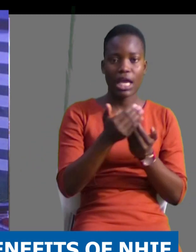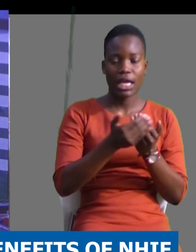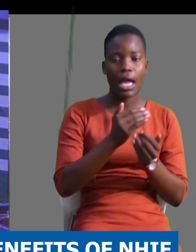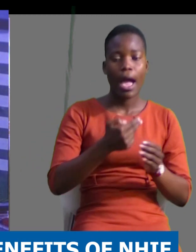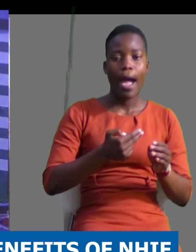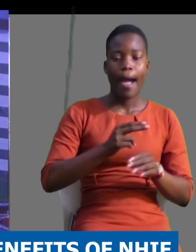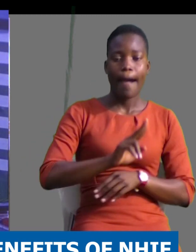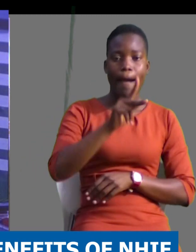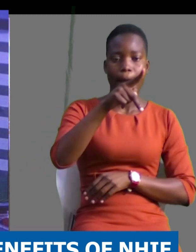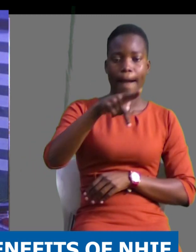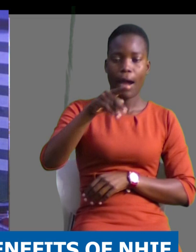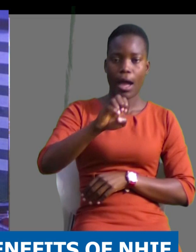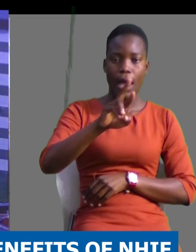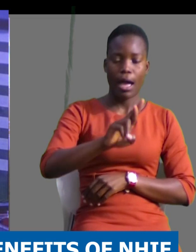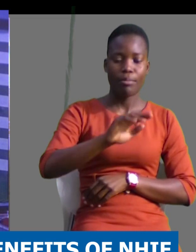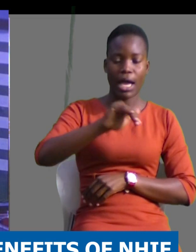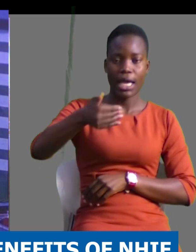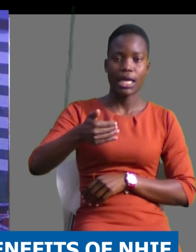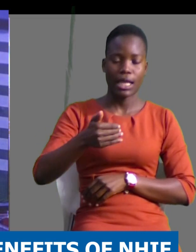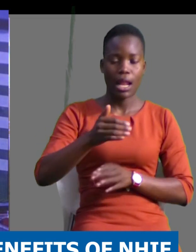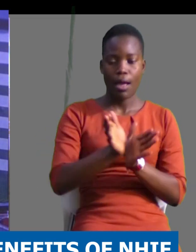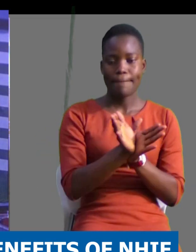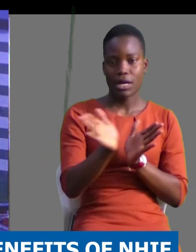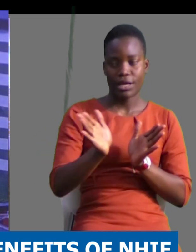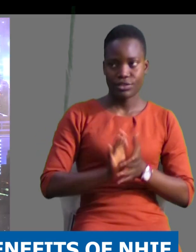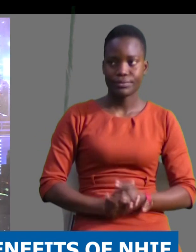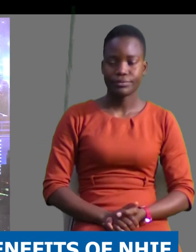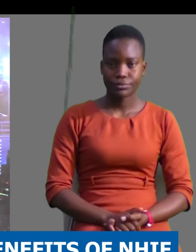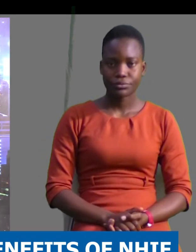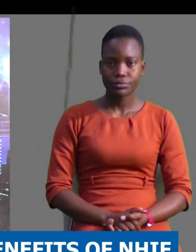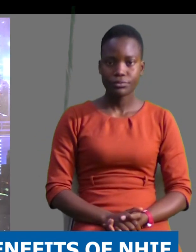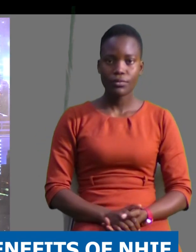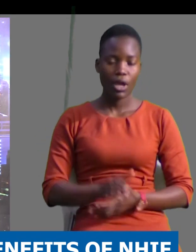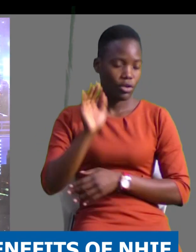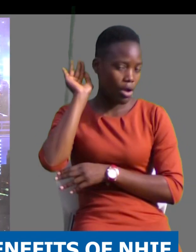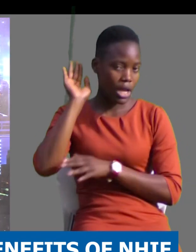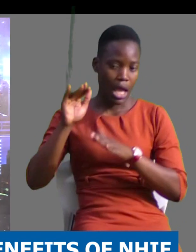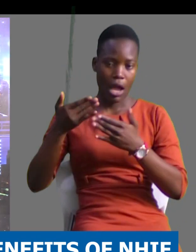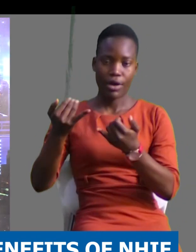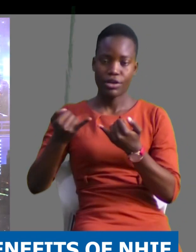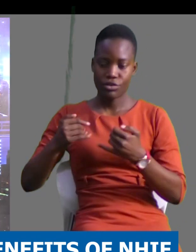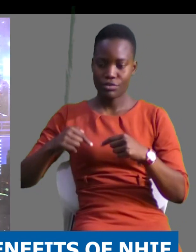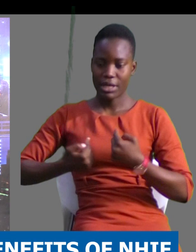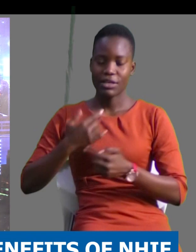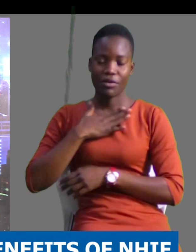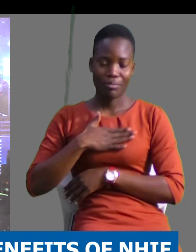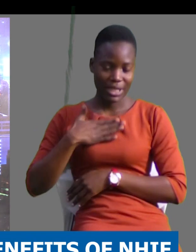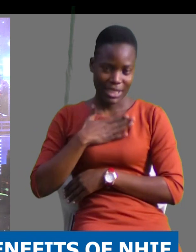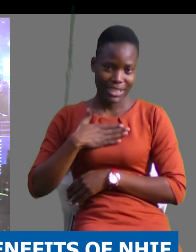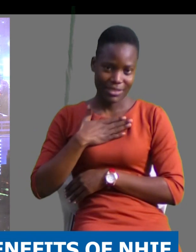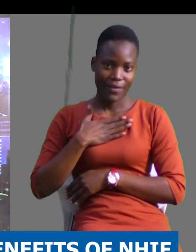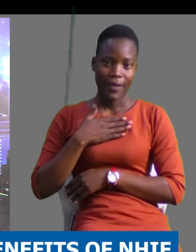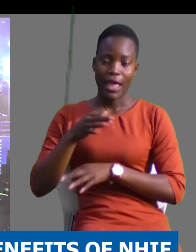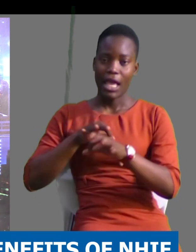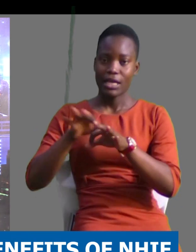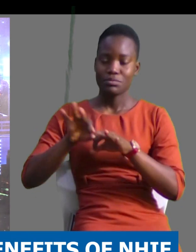of the Upper Hill branch. Yeah. Yes, that's where I'm from. All right. And you heard how I introduced myself. Kindly,